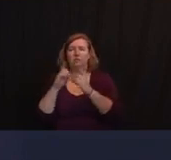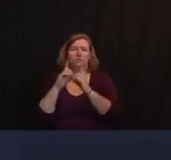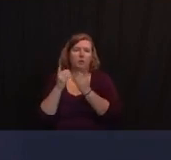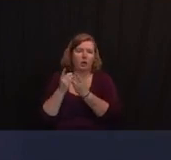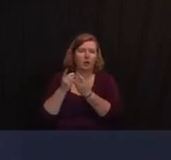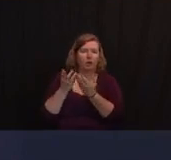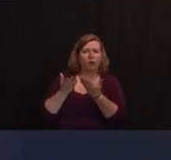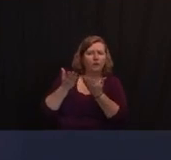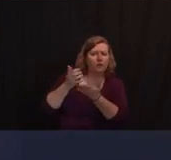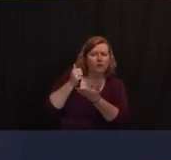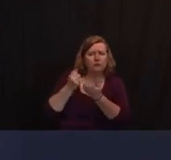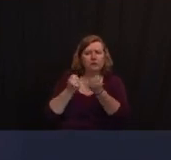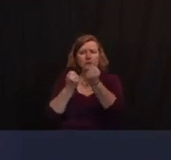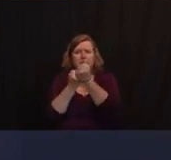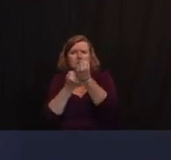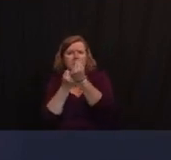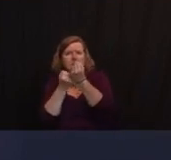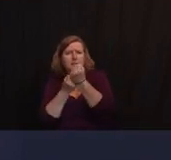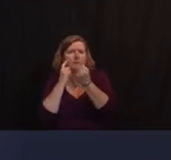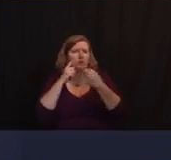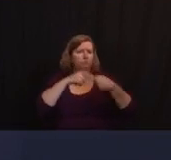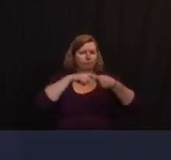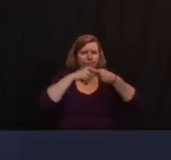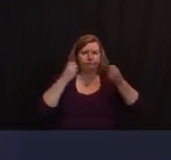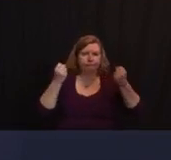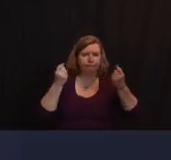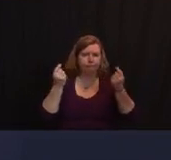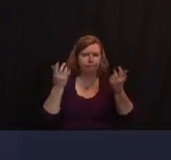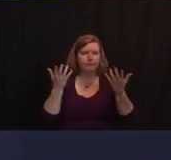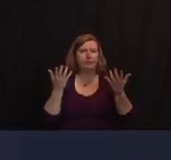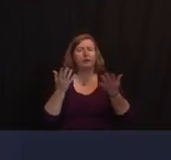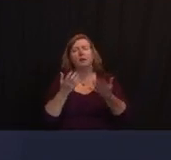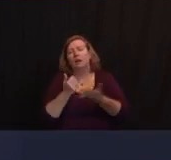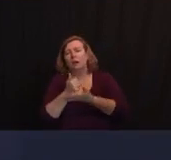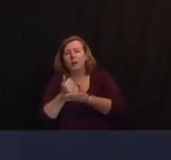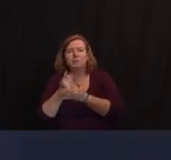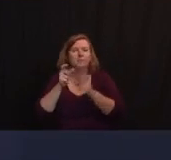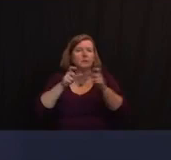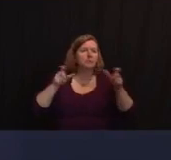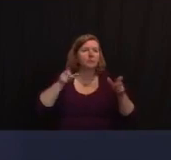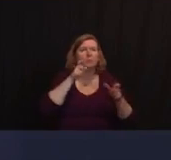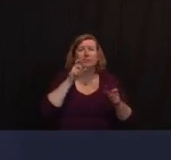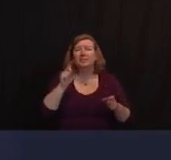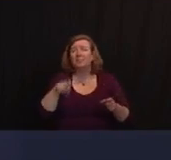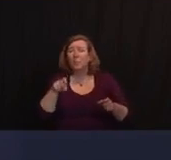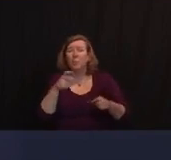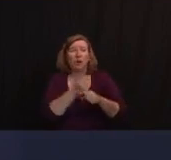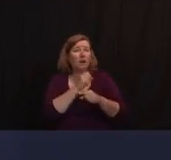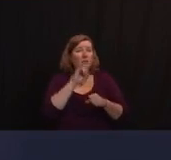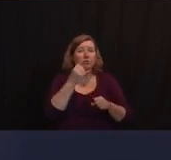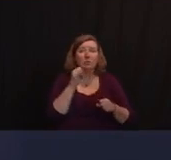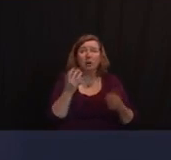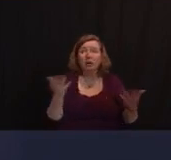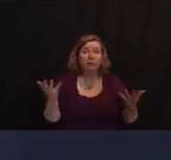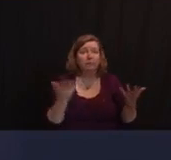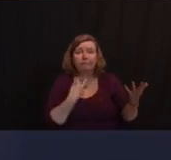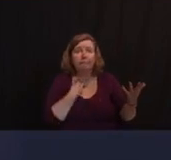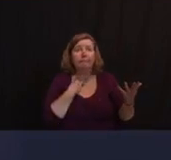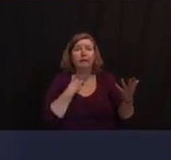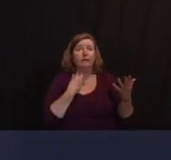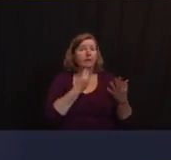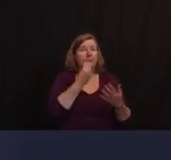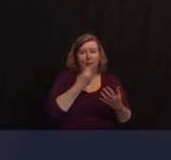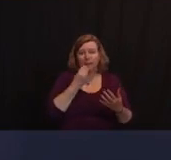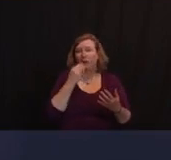pause. Many are working to accommodate those who were scheduled for J&J. For example, both Monmouth and Ocean County health